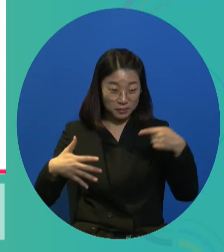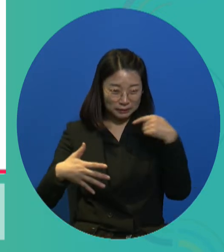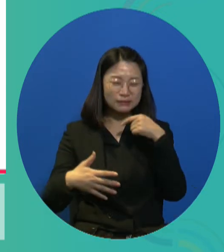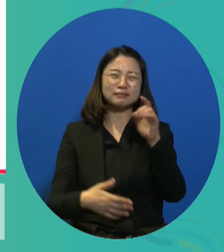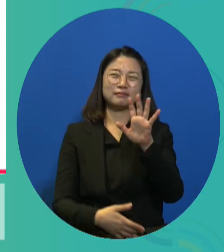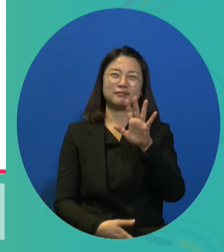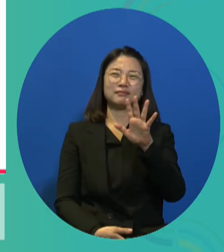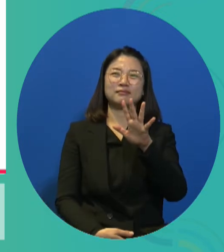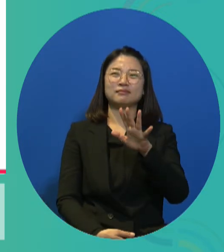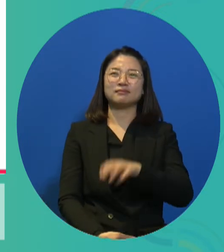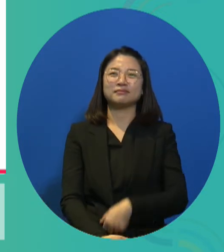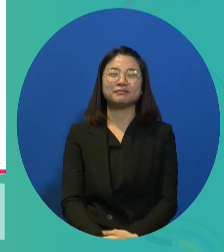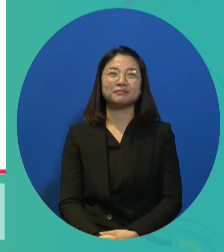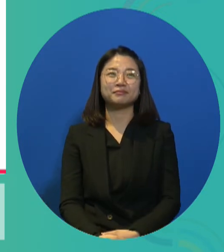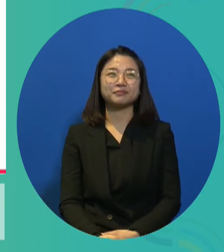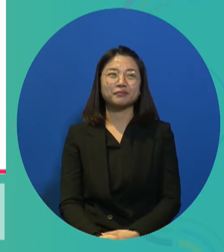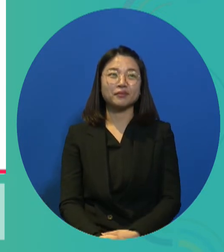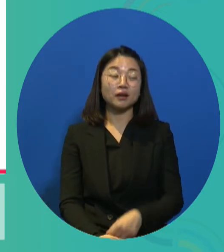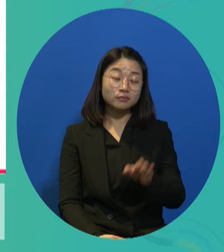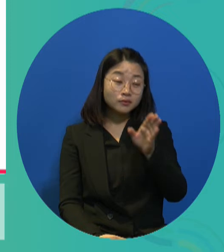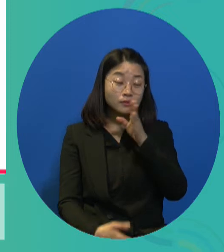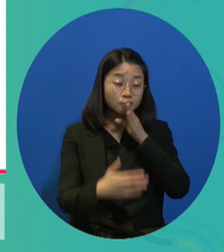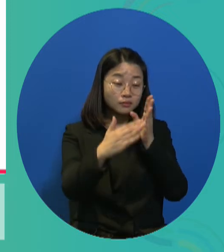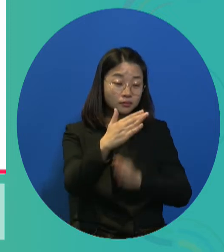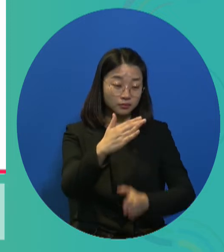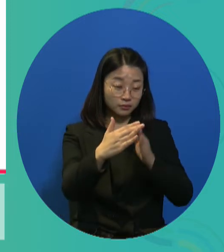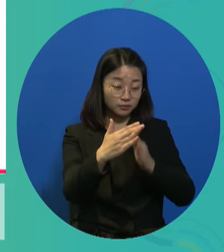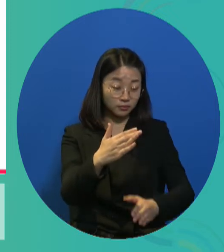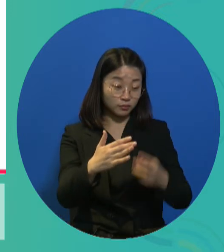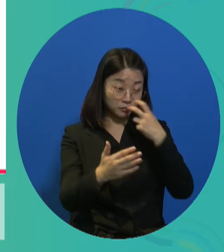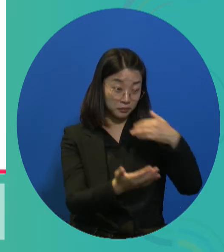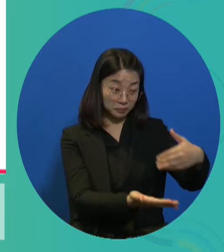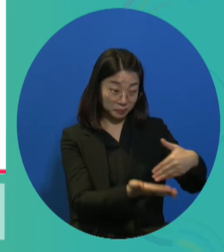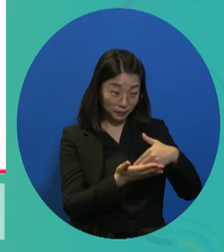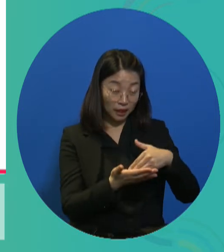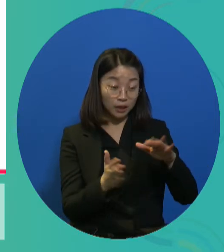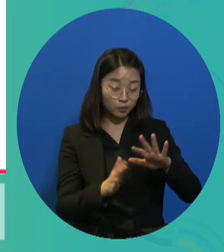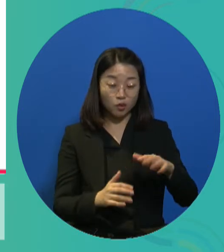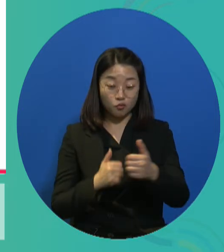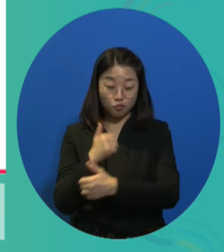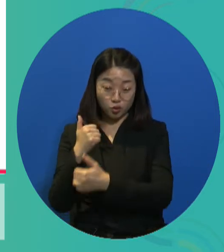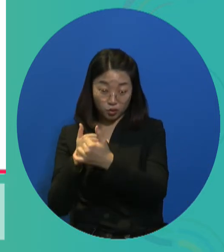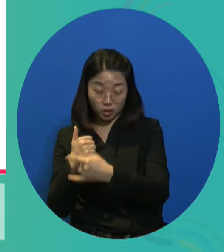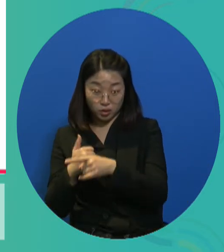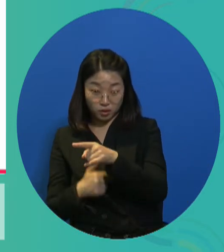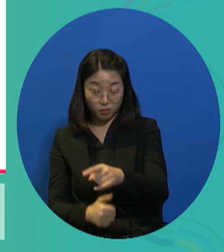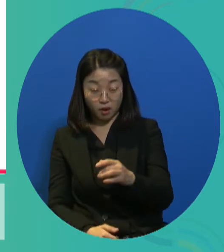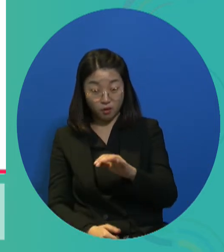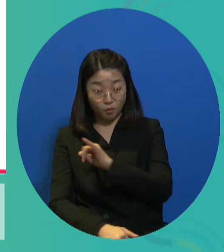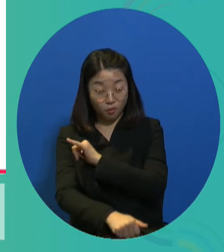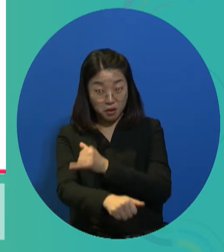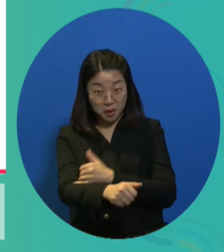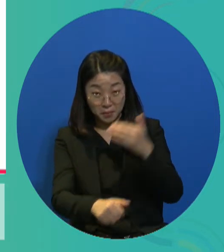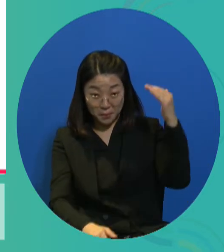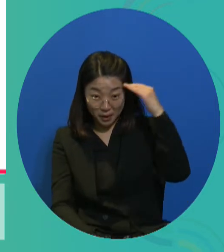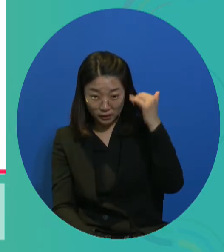are not very strict. So it does not require any formal petition. When